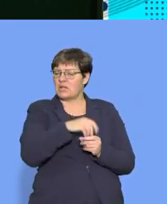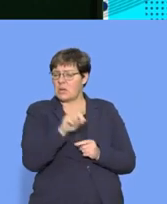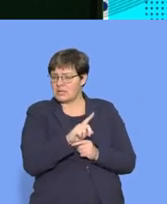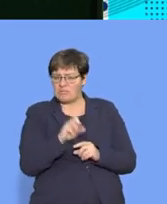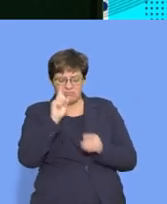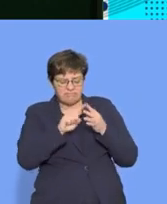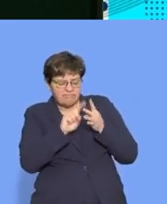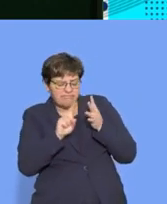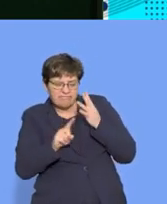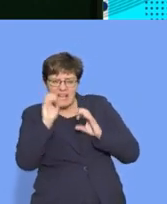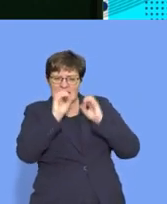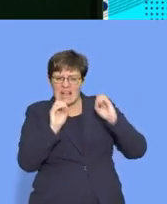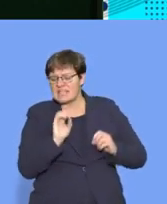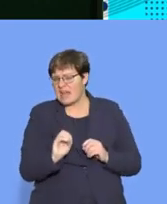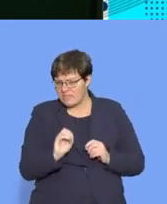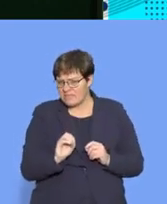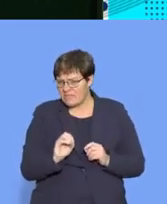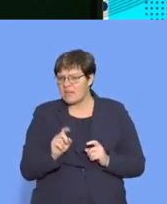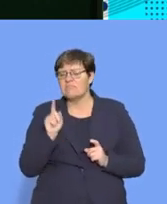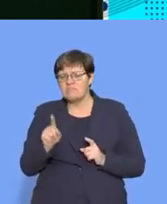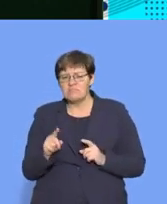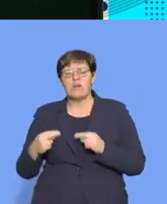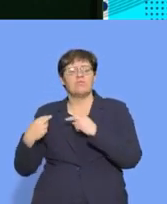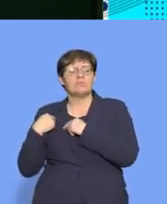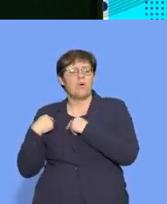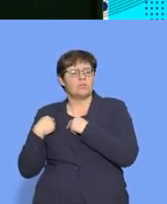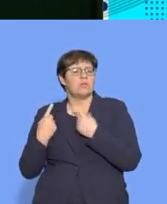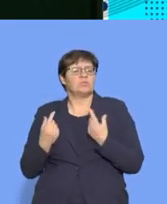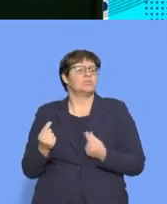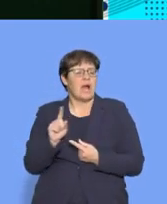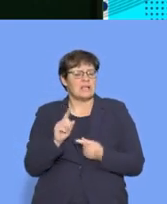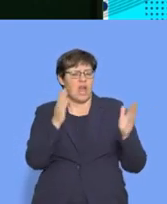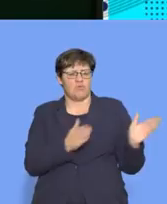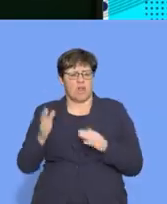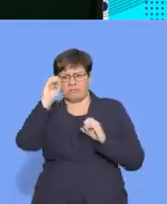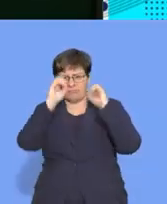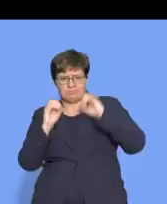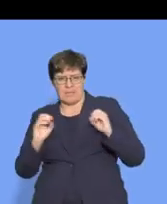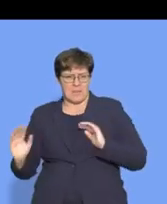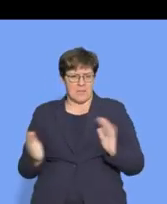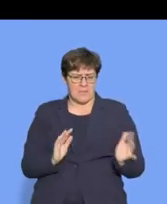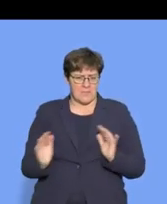see? What types of cells will be there and how will they be arranged?